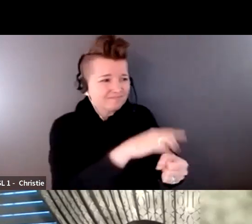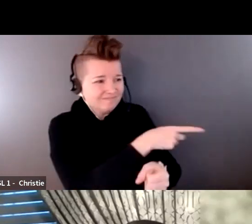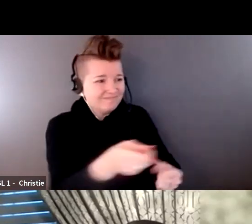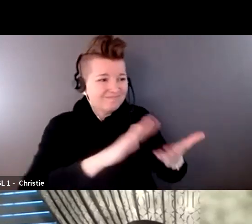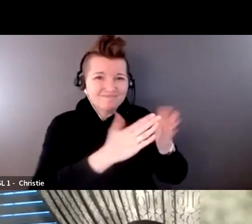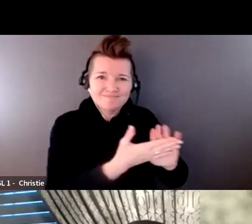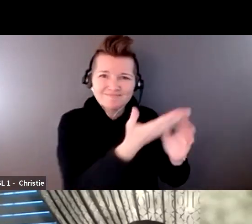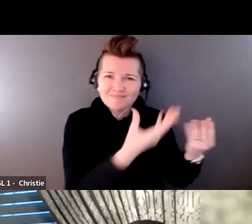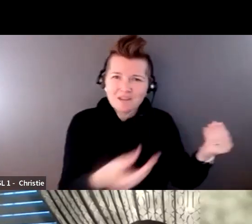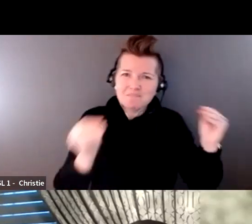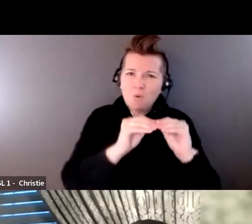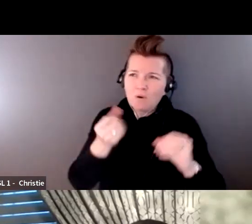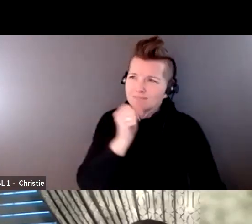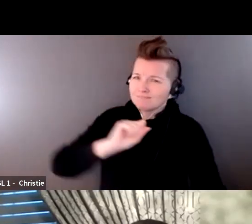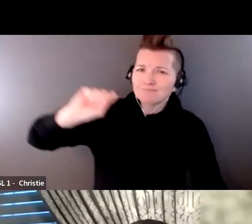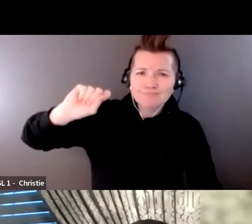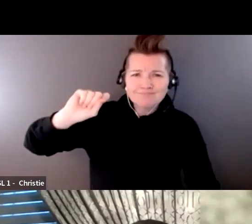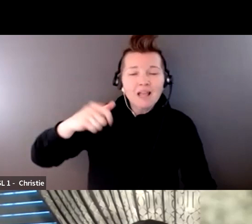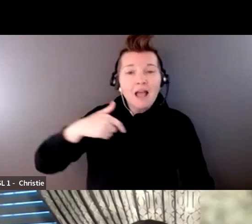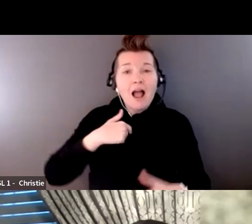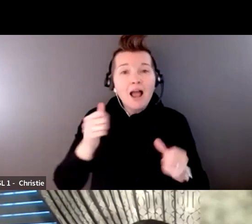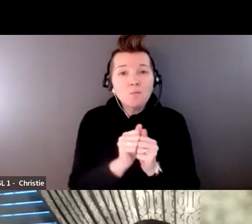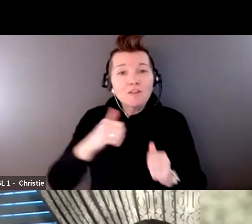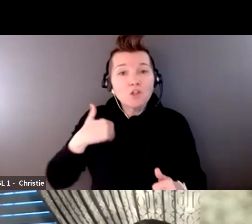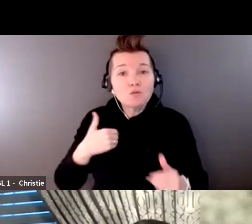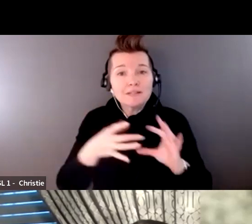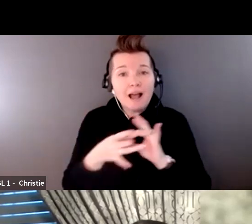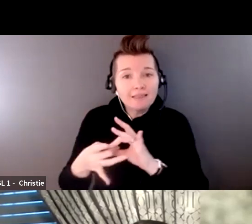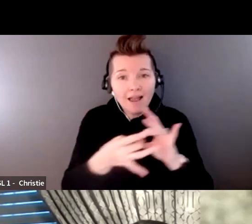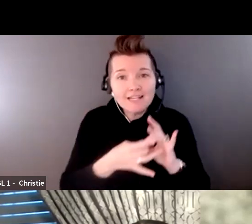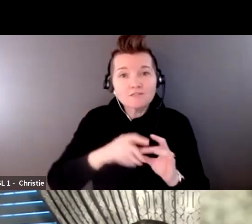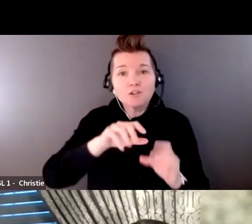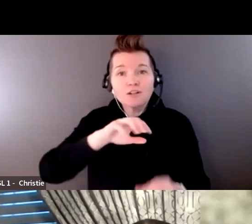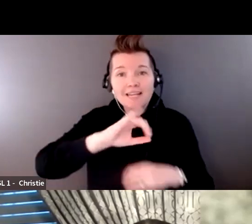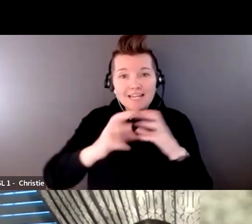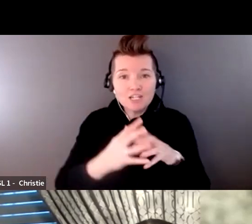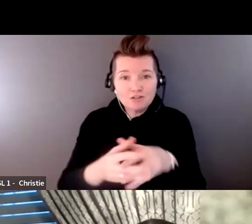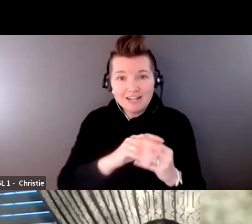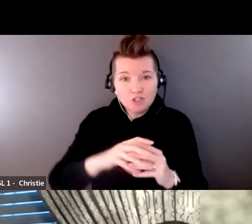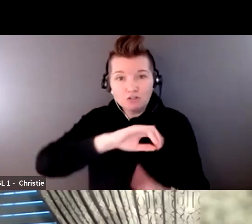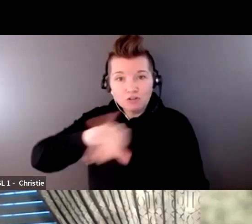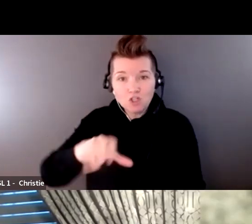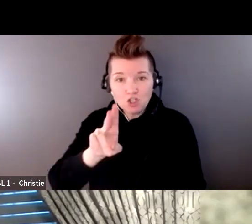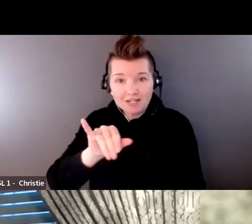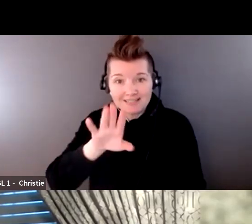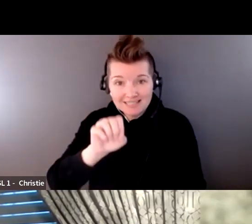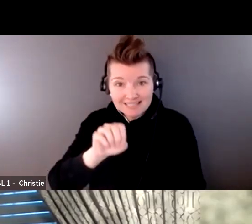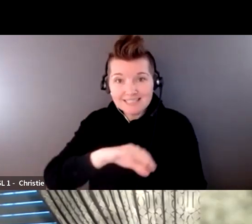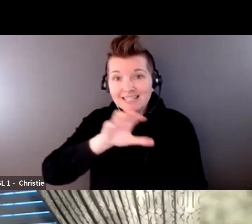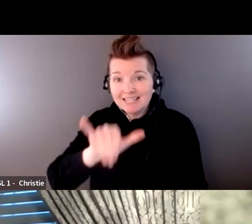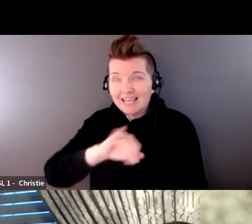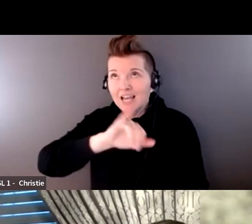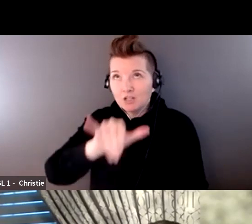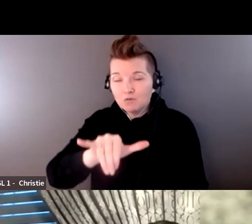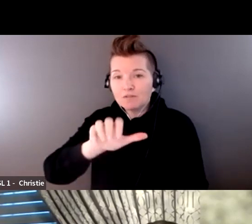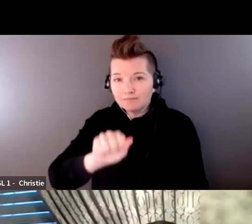communities. I'm with the Youth Alliance for Intersectional Justice, or YAIJ for short. And we certainly had